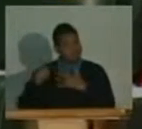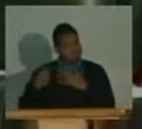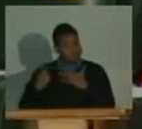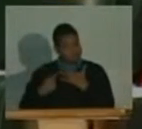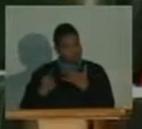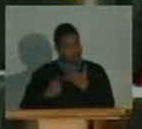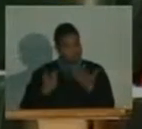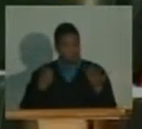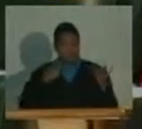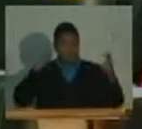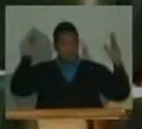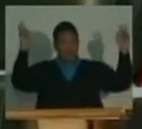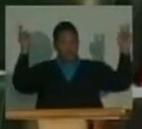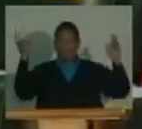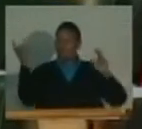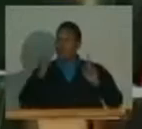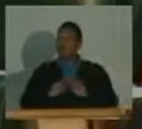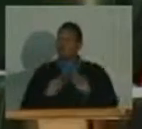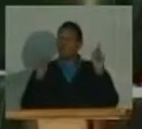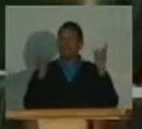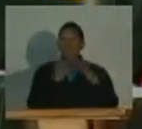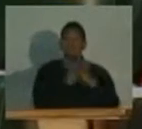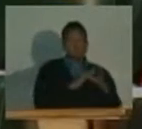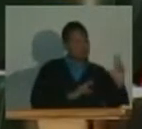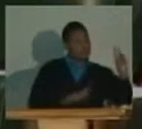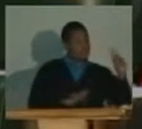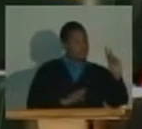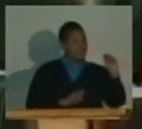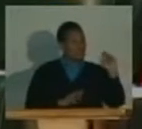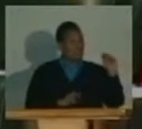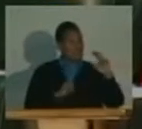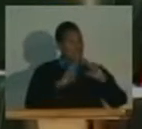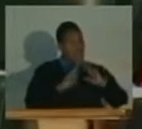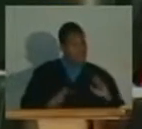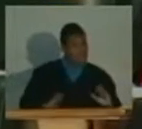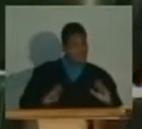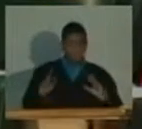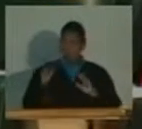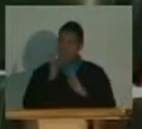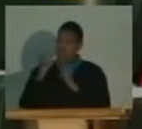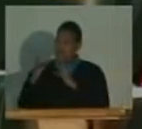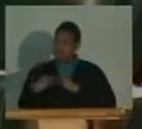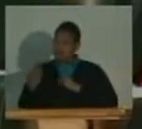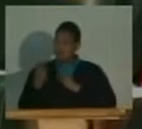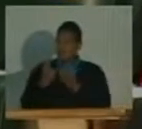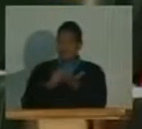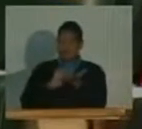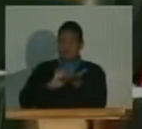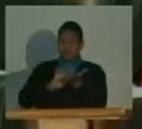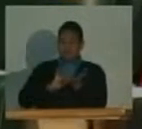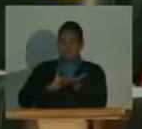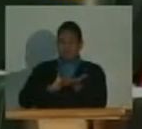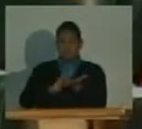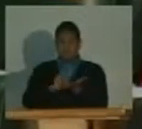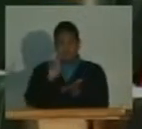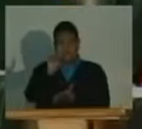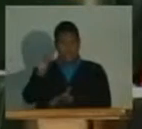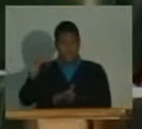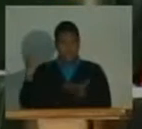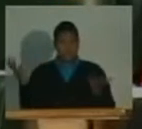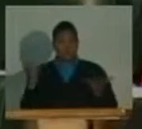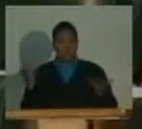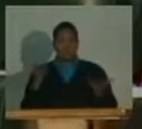quote, "The only difference between DNA analysis and the accepted use of fingerprint databases is